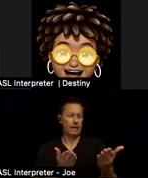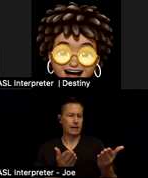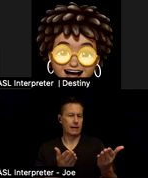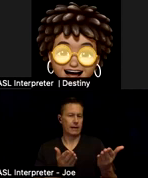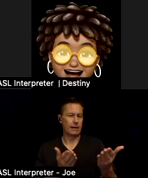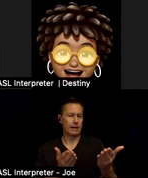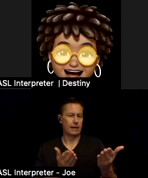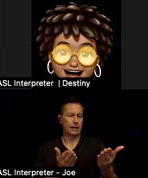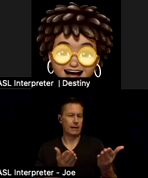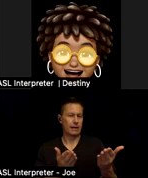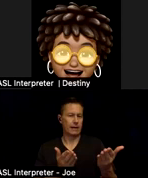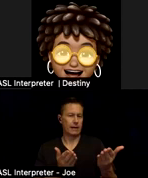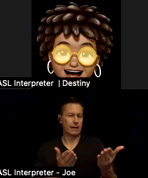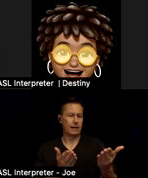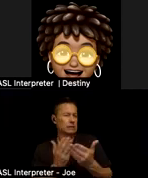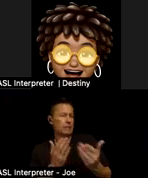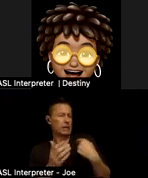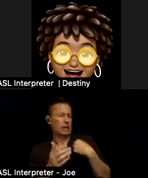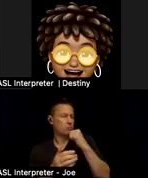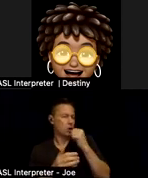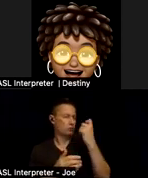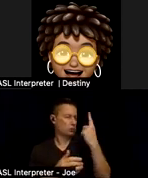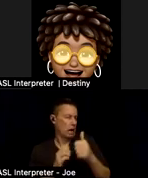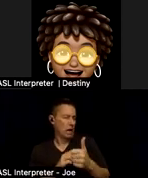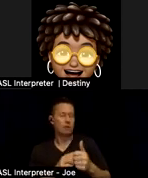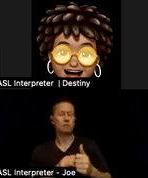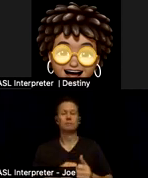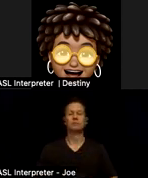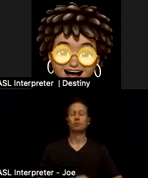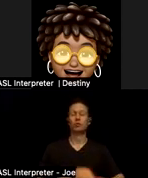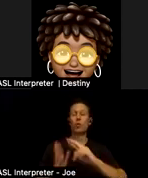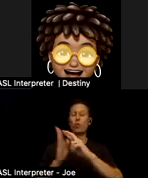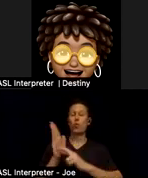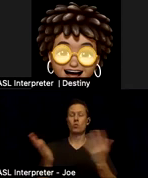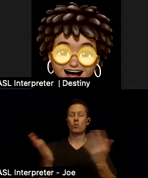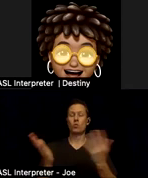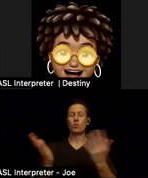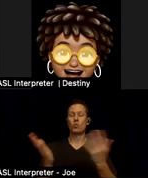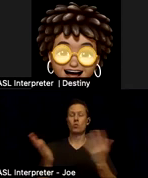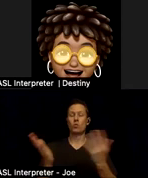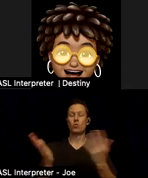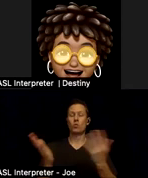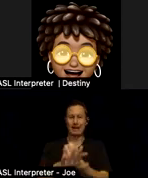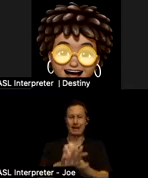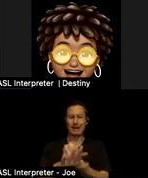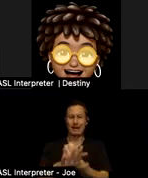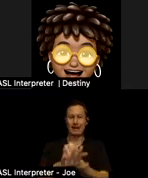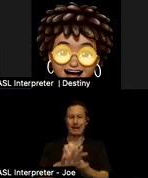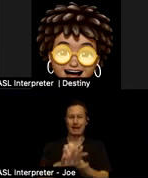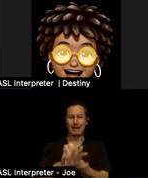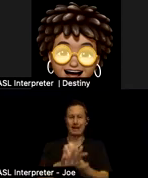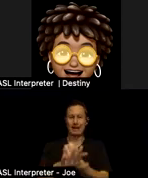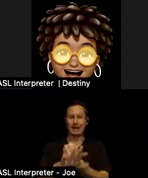to do that. All right, so the rule of thumb in the fastening business is if an item is 6 feet tall